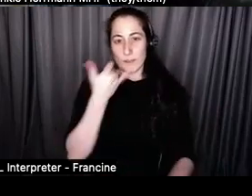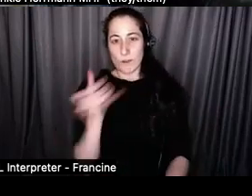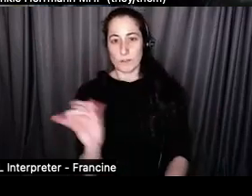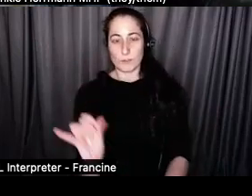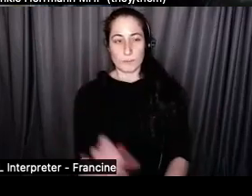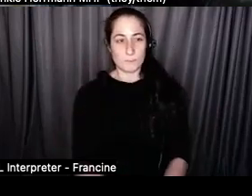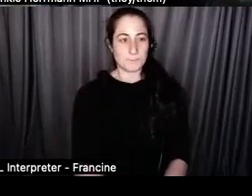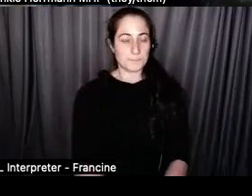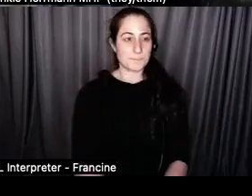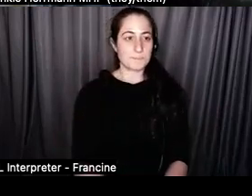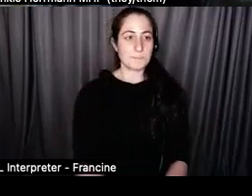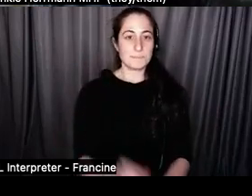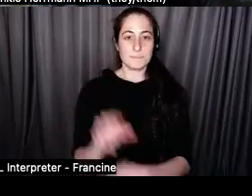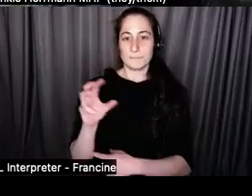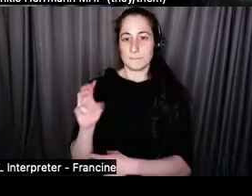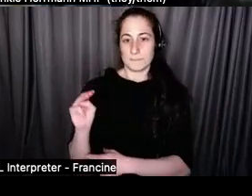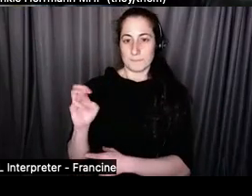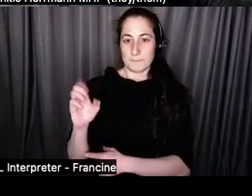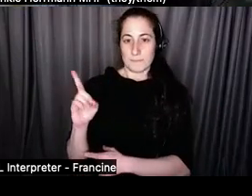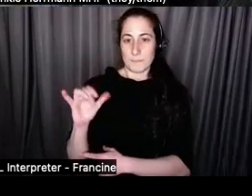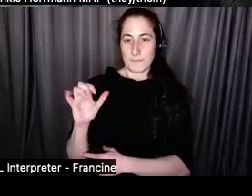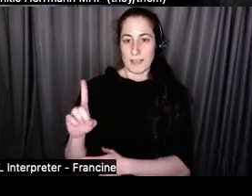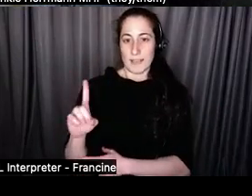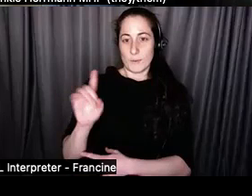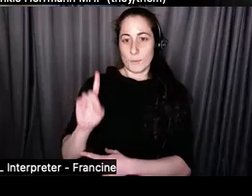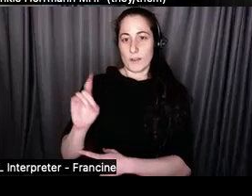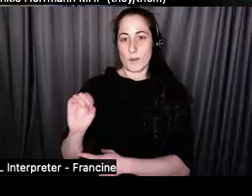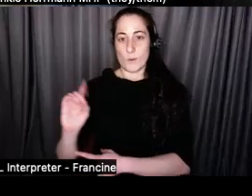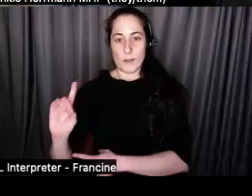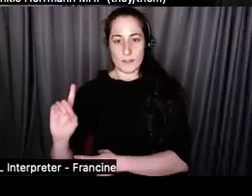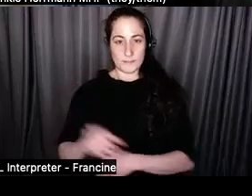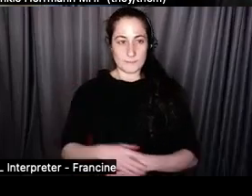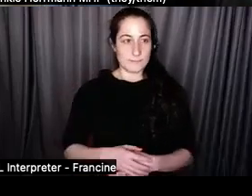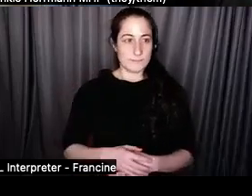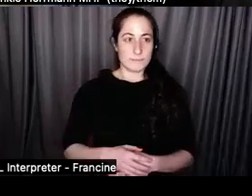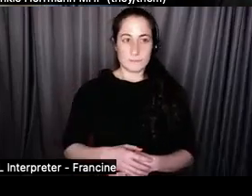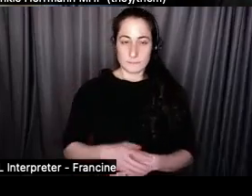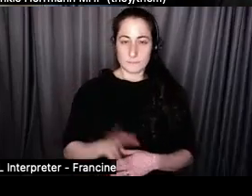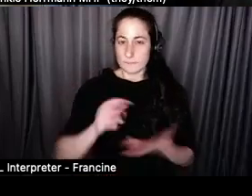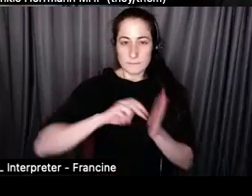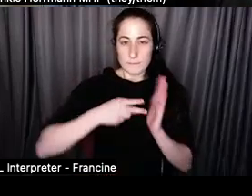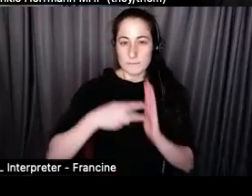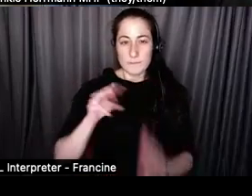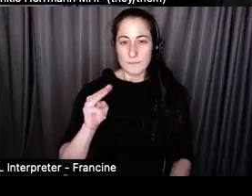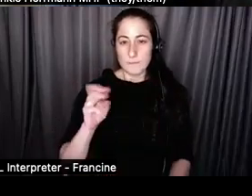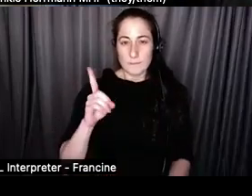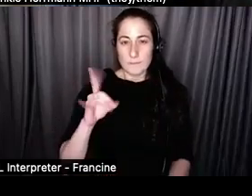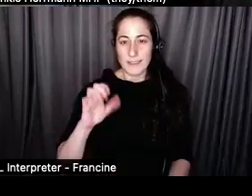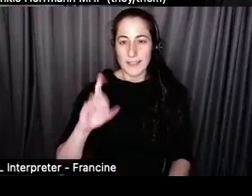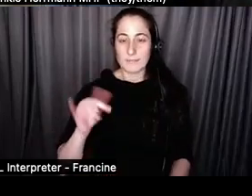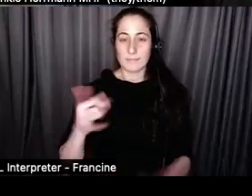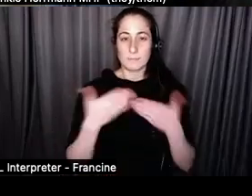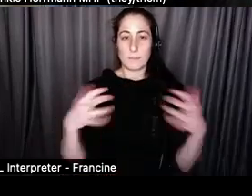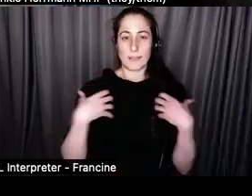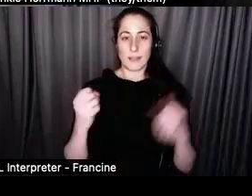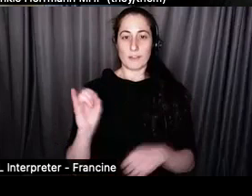Okay, so Medicaid 101. So first of all, what is Medicaid? Medicaid, it's a public health insurance